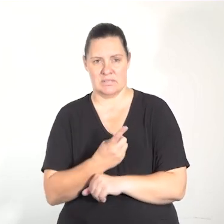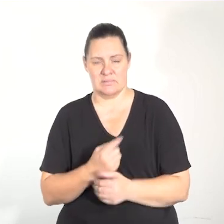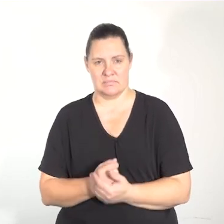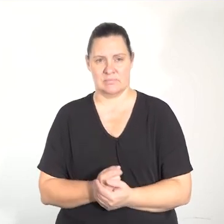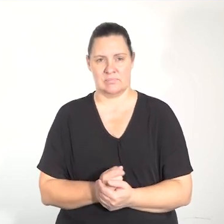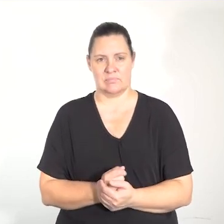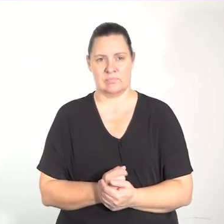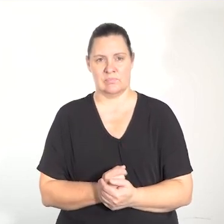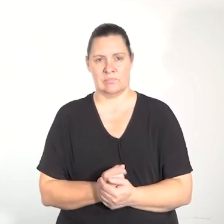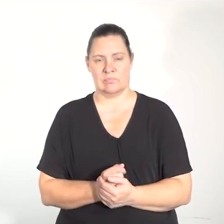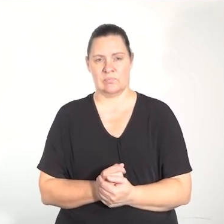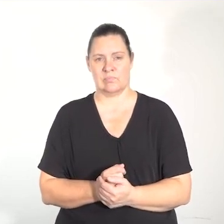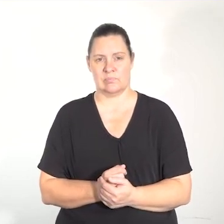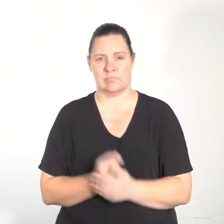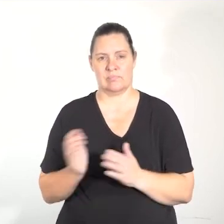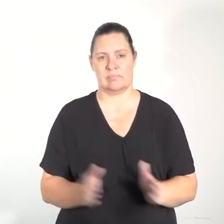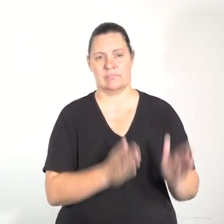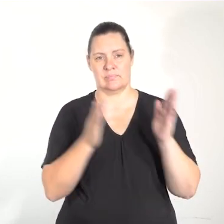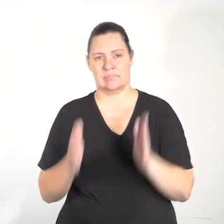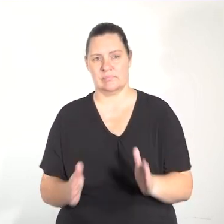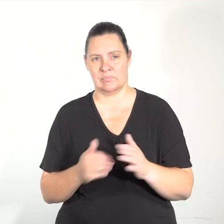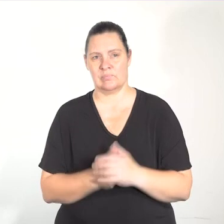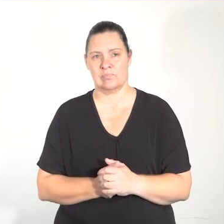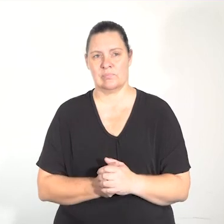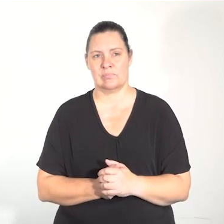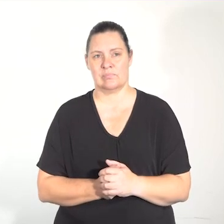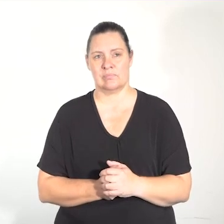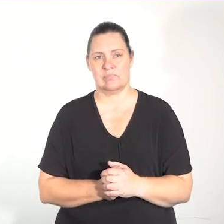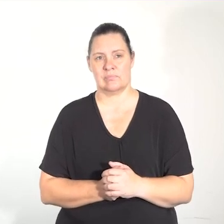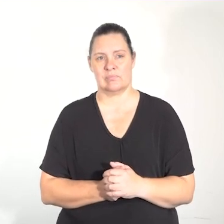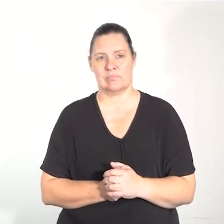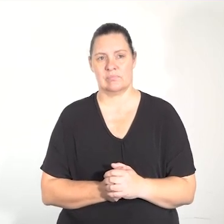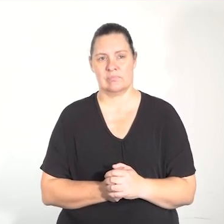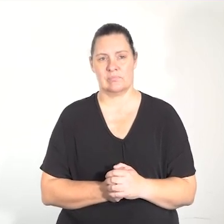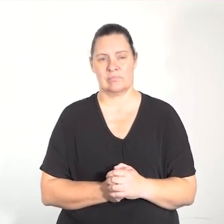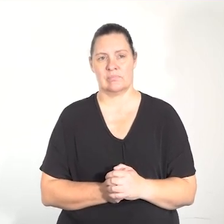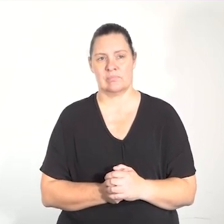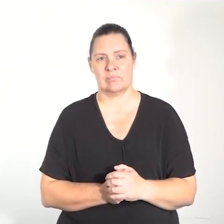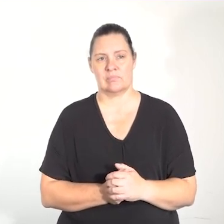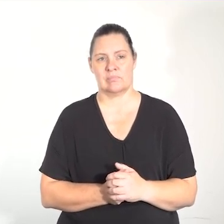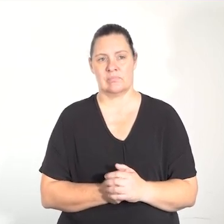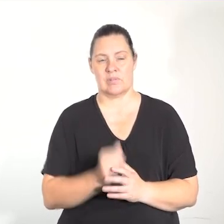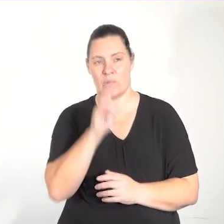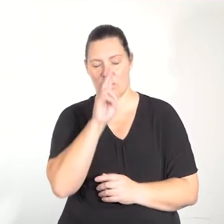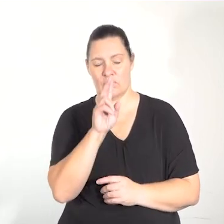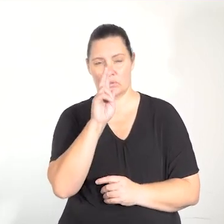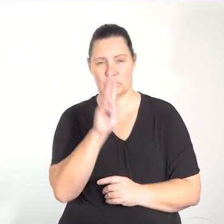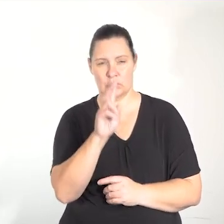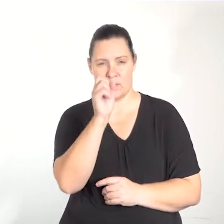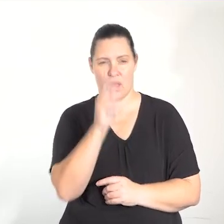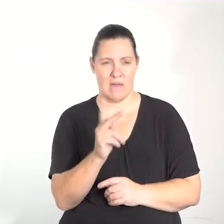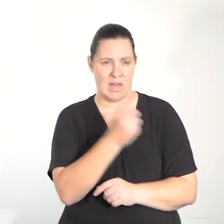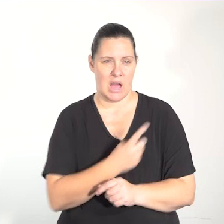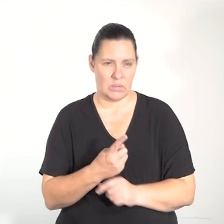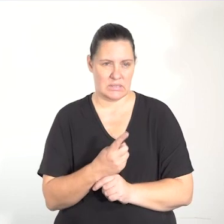2.5 hours. Let's move on to the next one. Oh. So when we are looking at